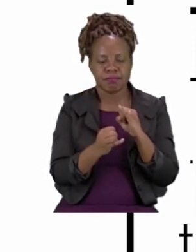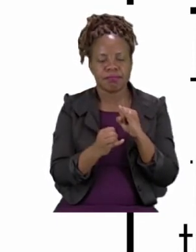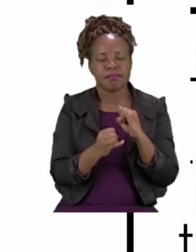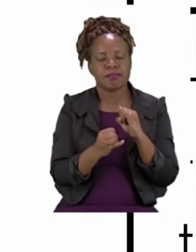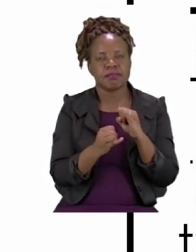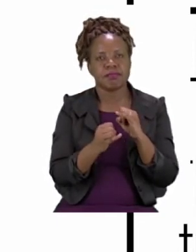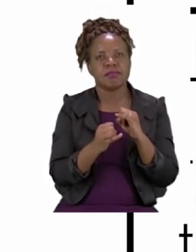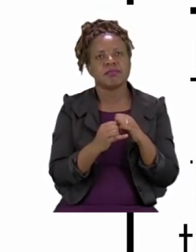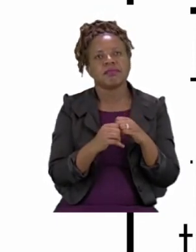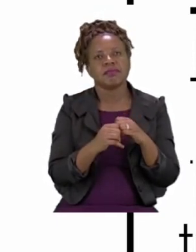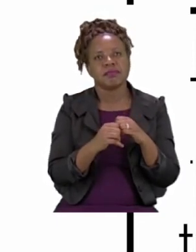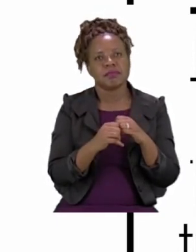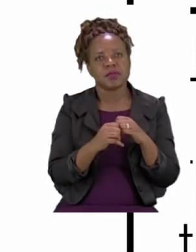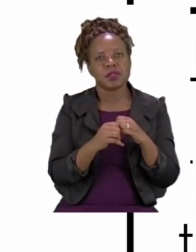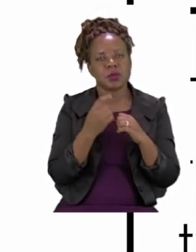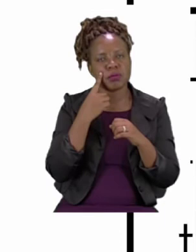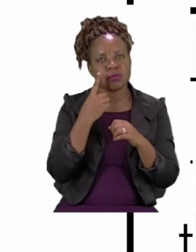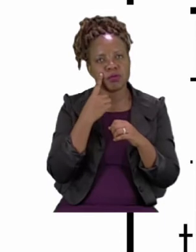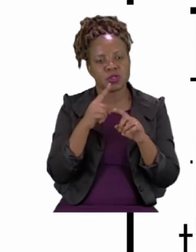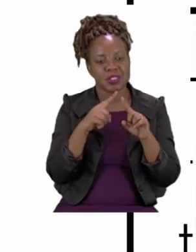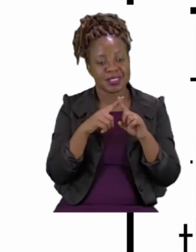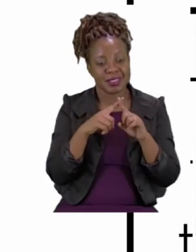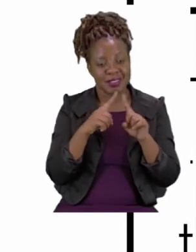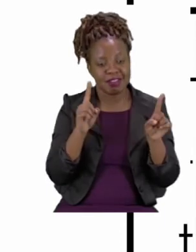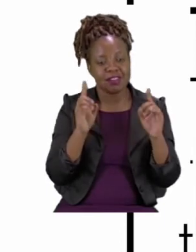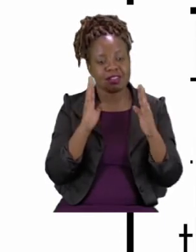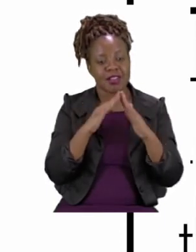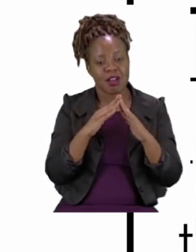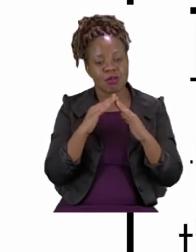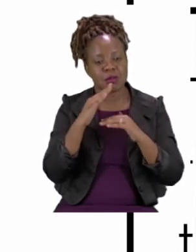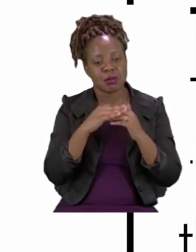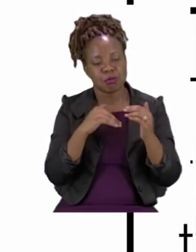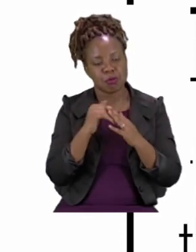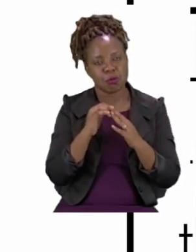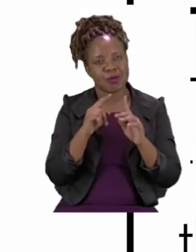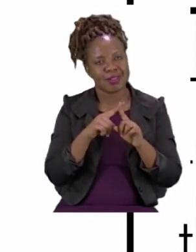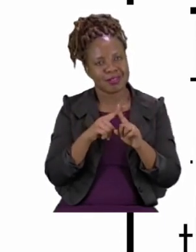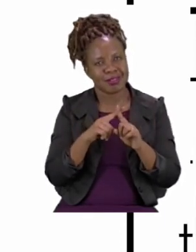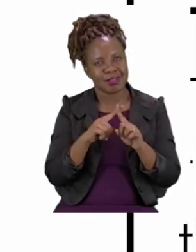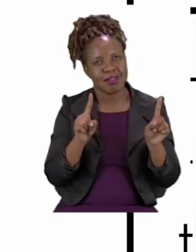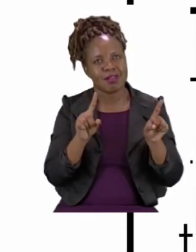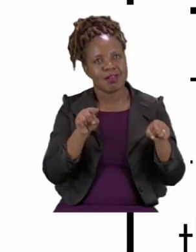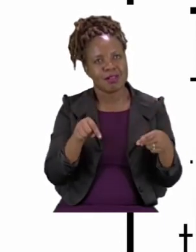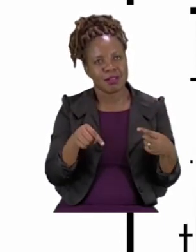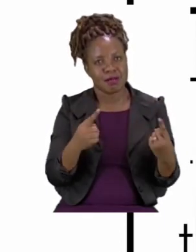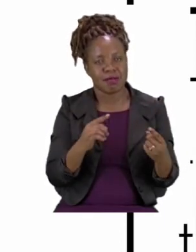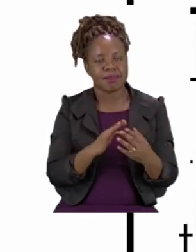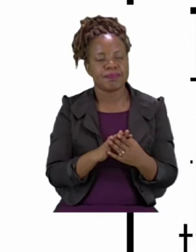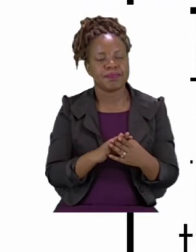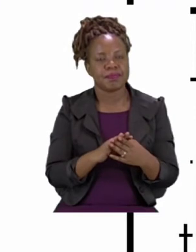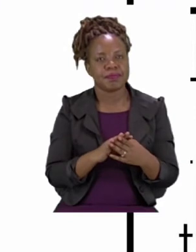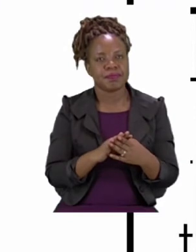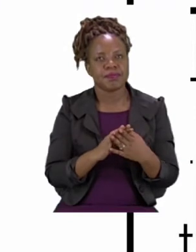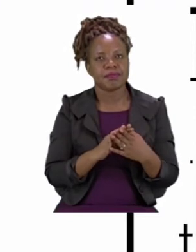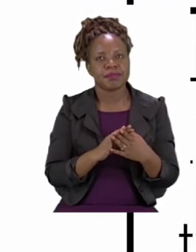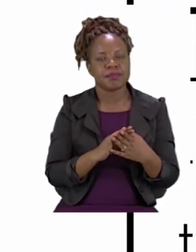house with a special kind of material. So now that we have seen our pictures, I want you to